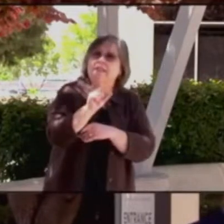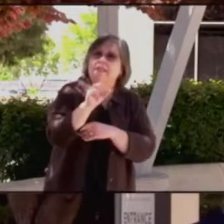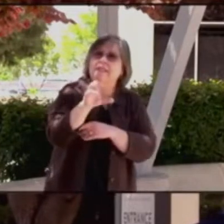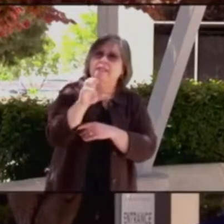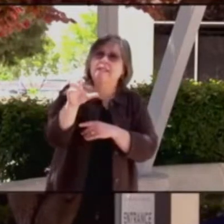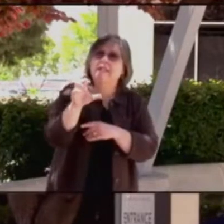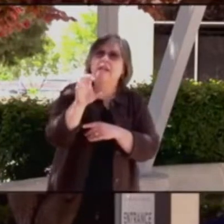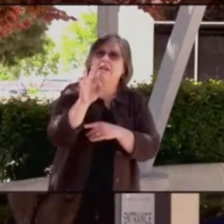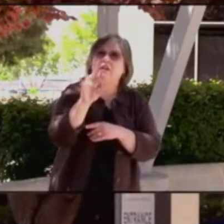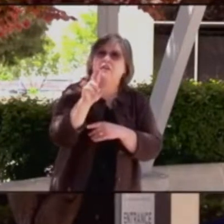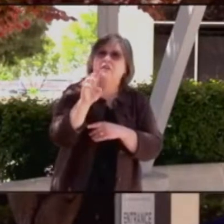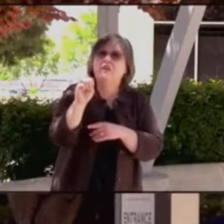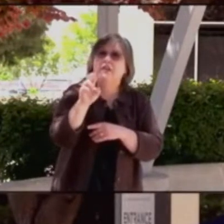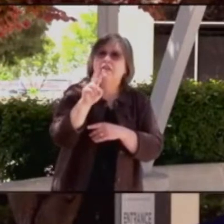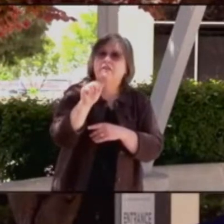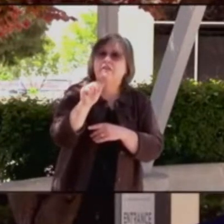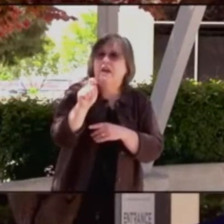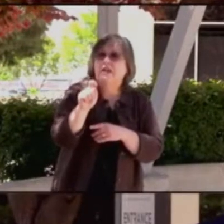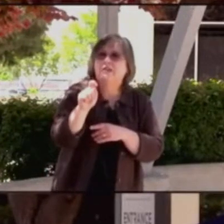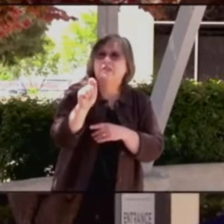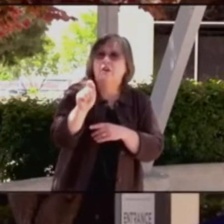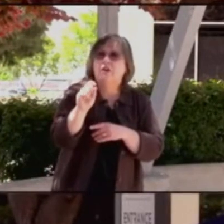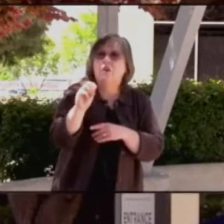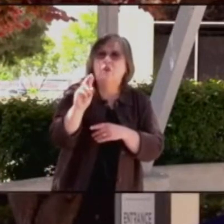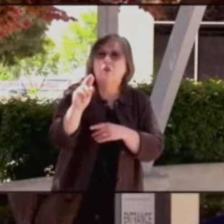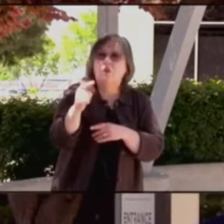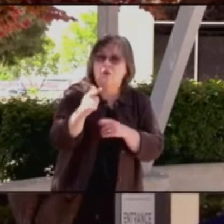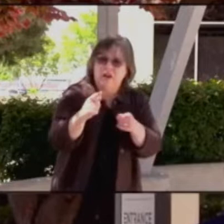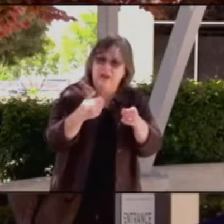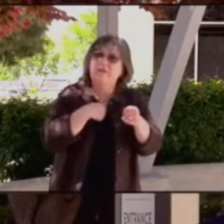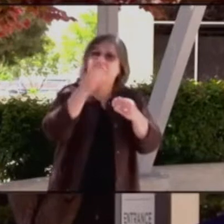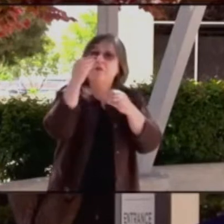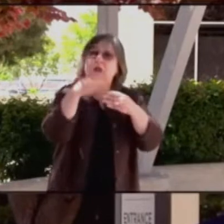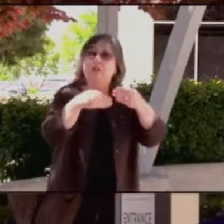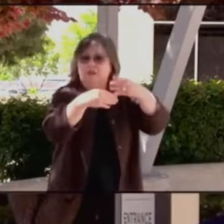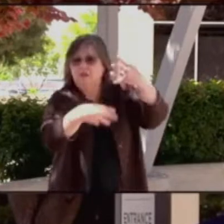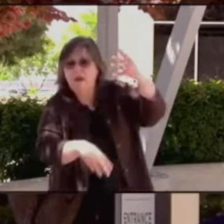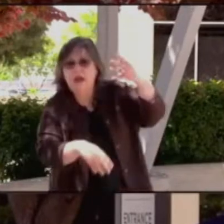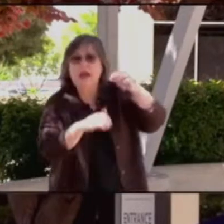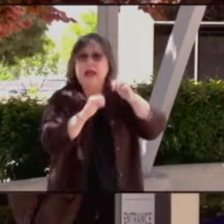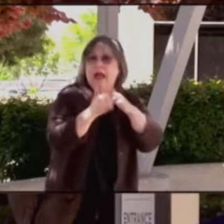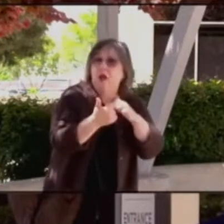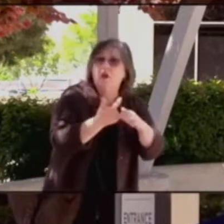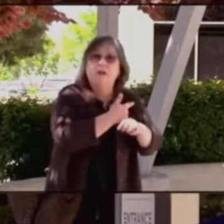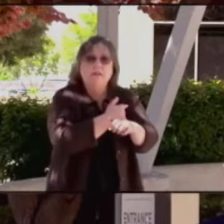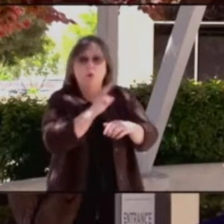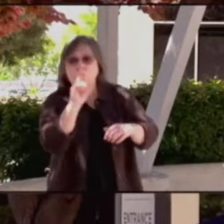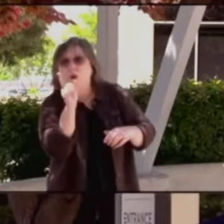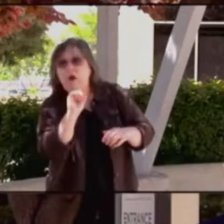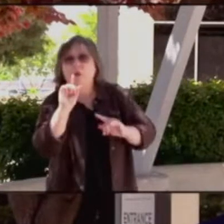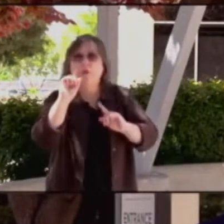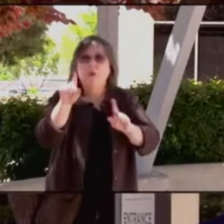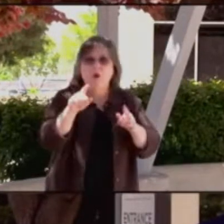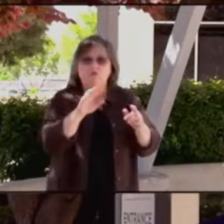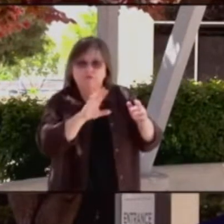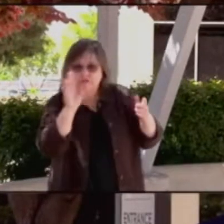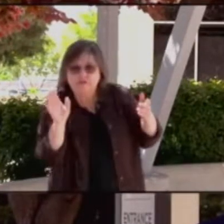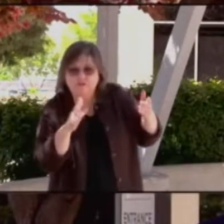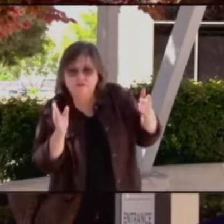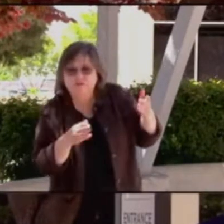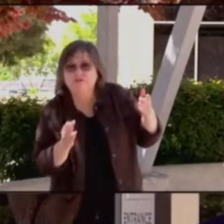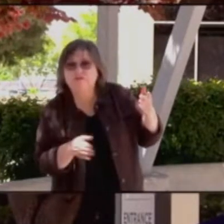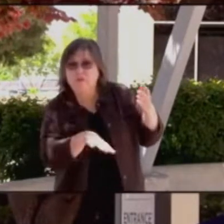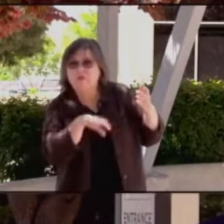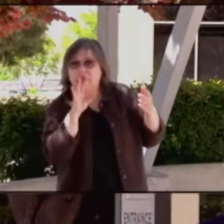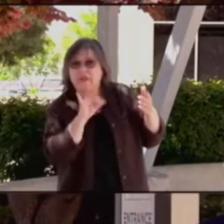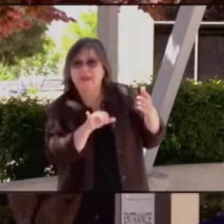sccfreevax.org. Plenty of information of how to get vaccinated and where. And let's all look forward to